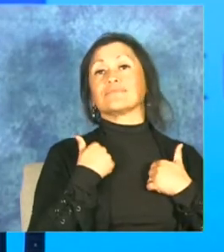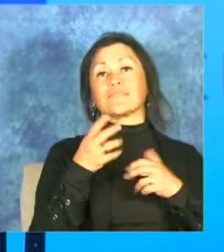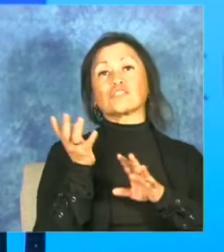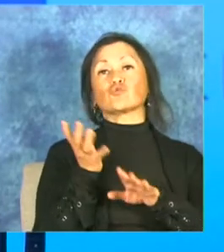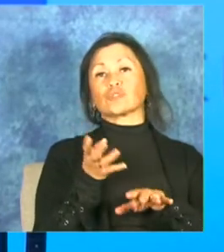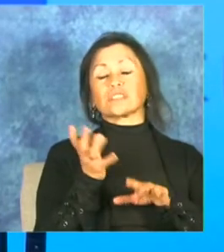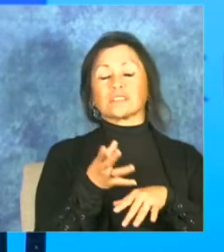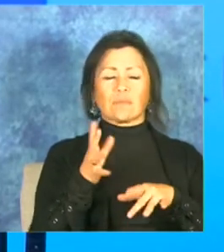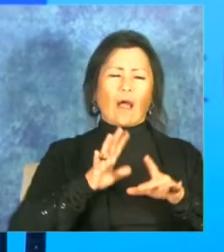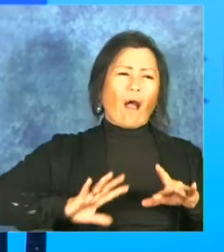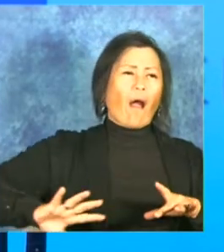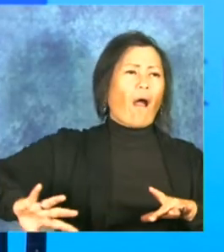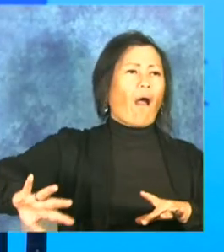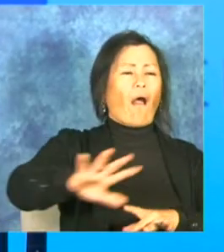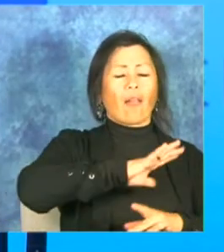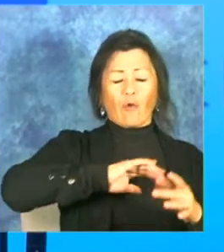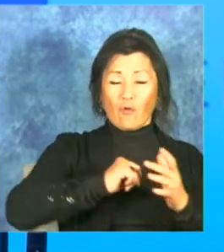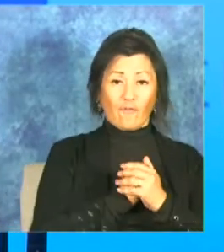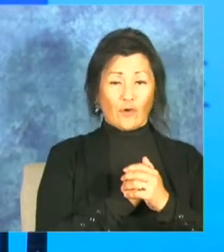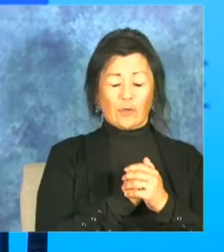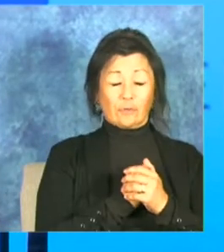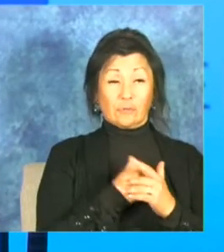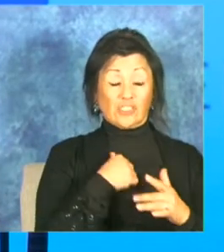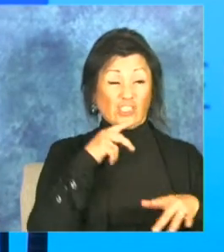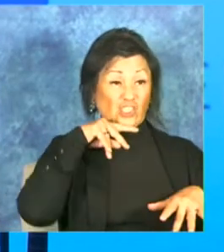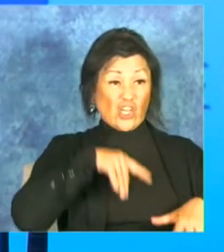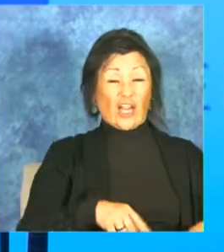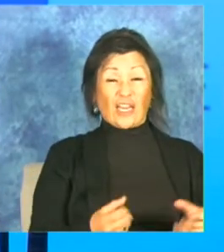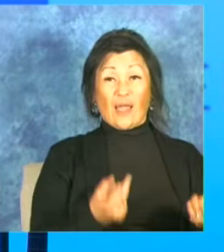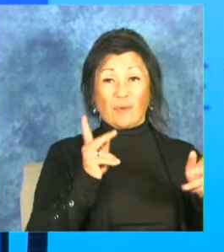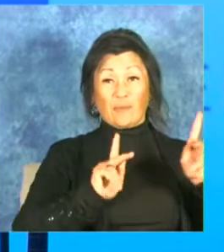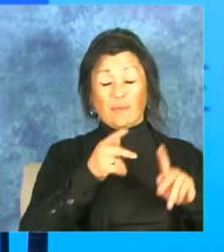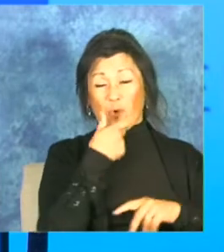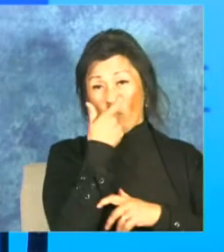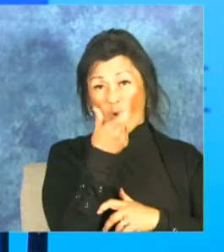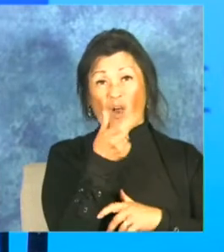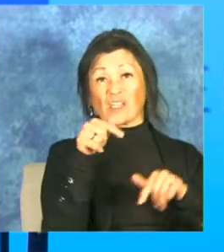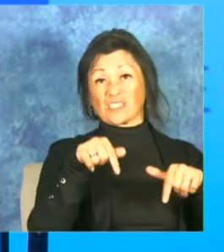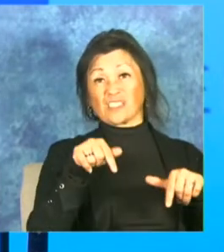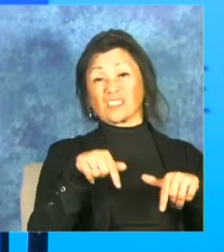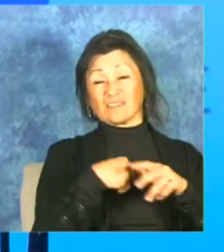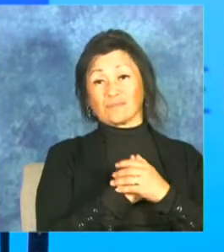country. It's staggering the number of people who watch this.